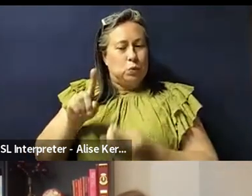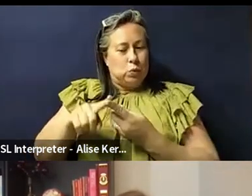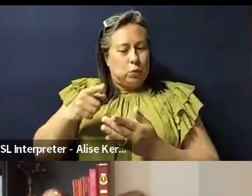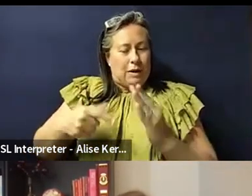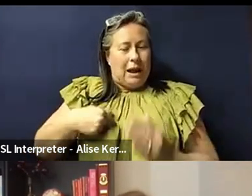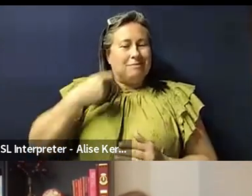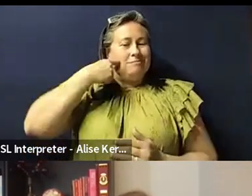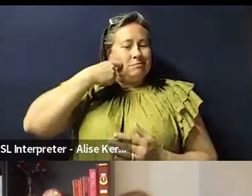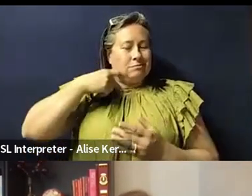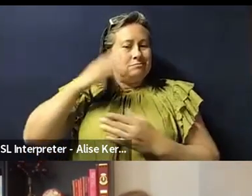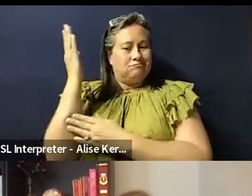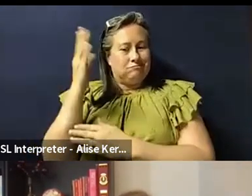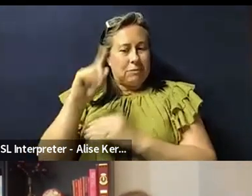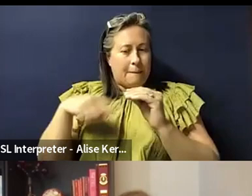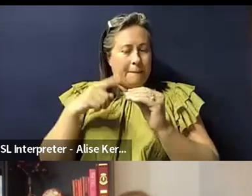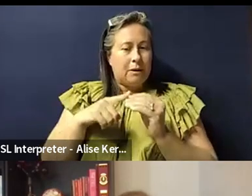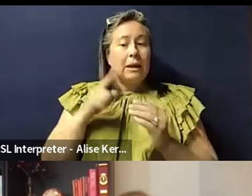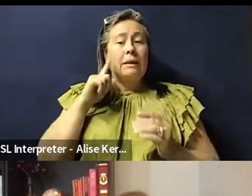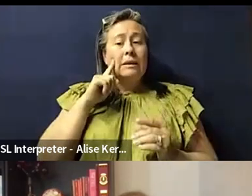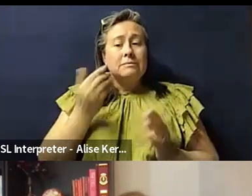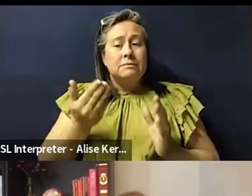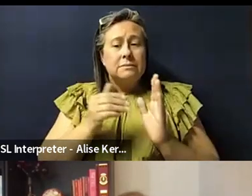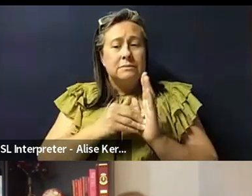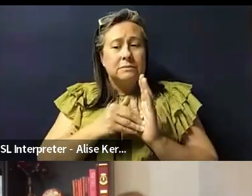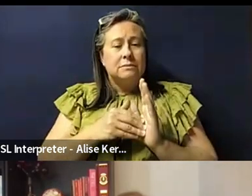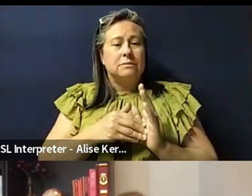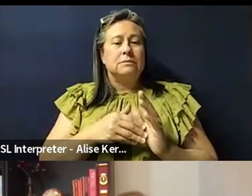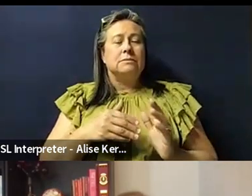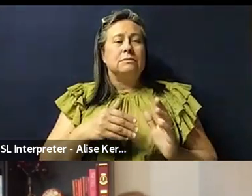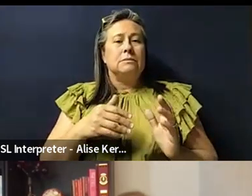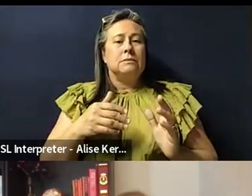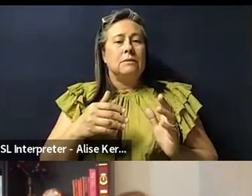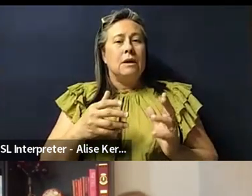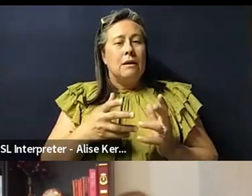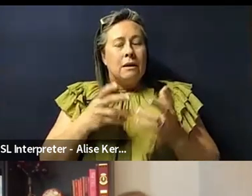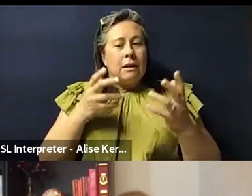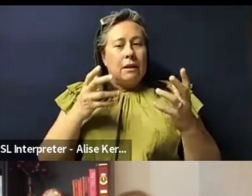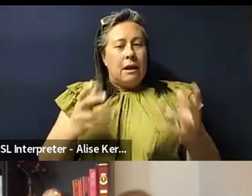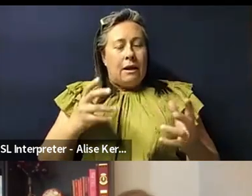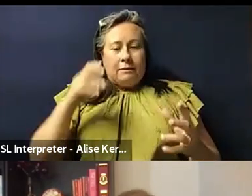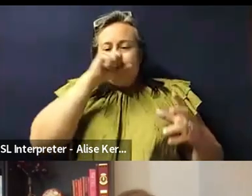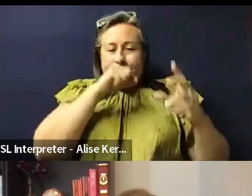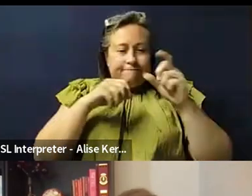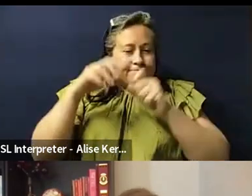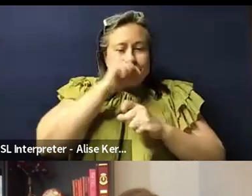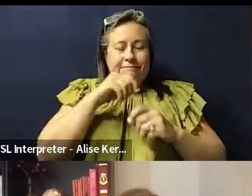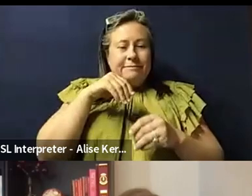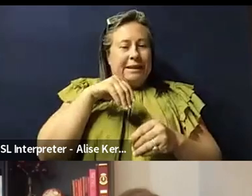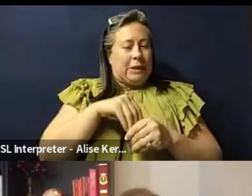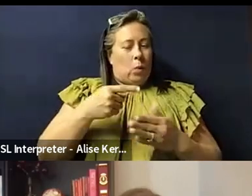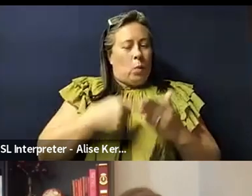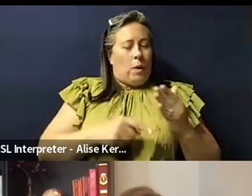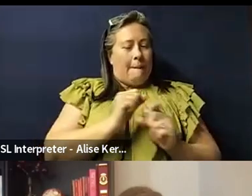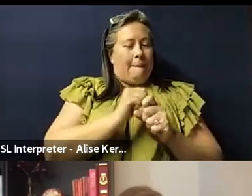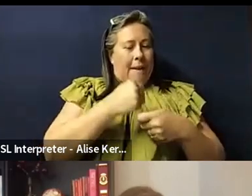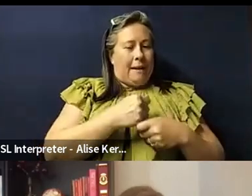I think that, again, there are a lot of assumptions embedded in the idea of what makes a good